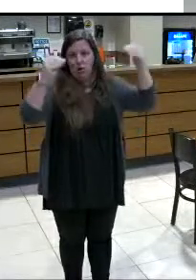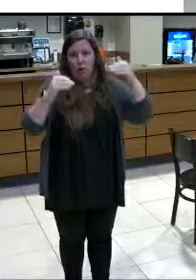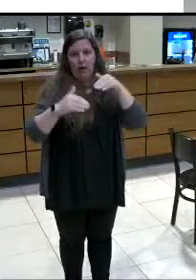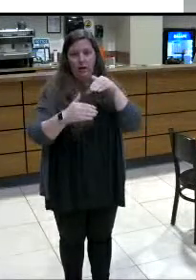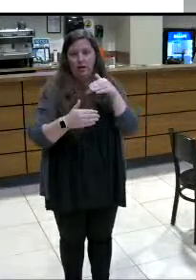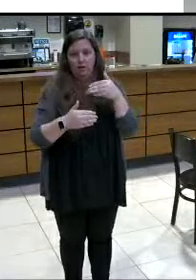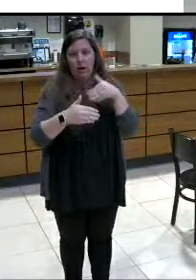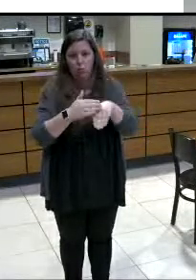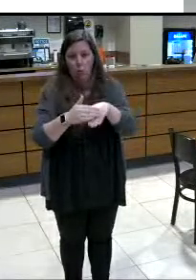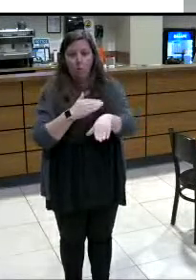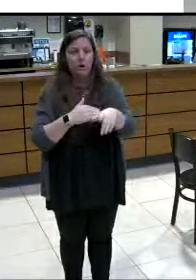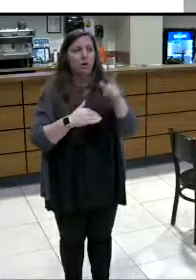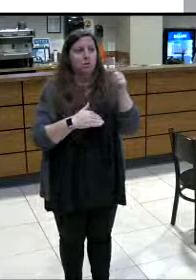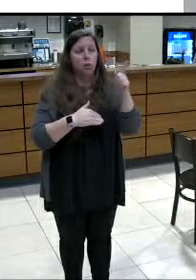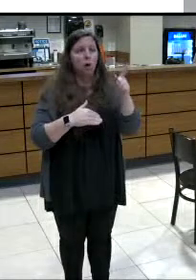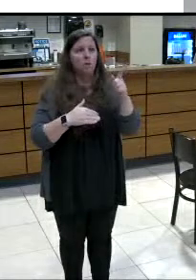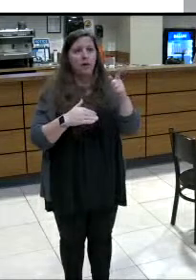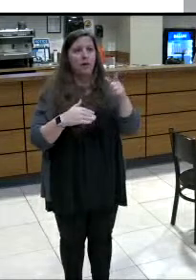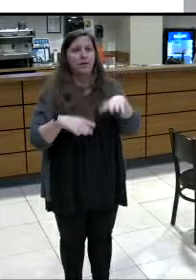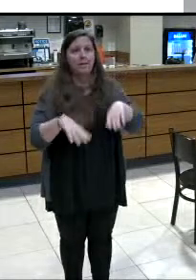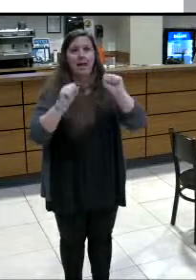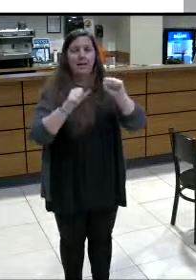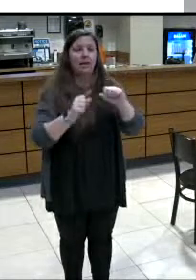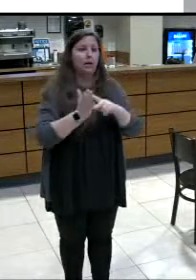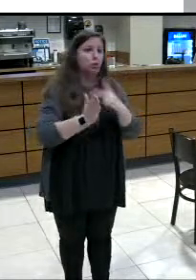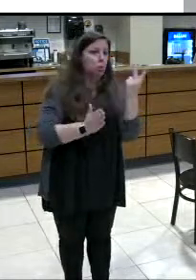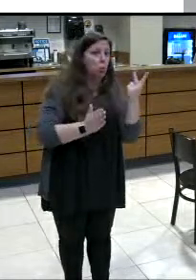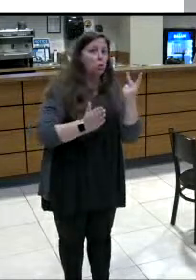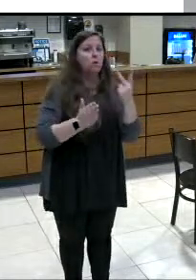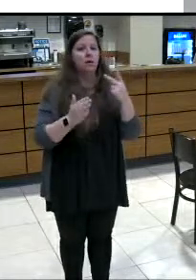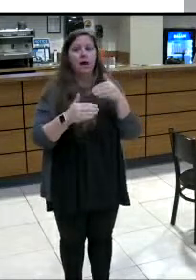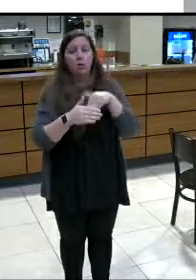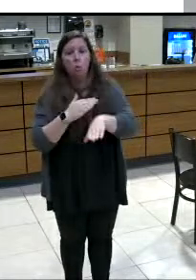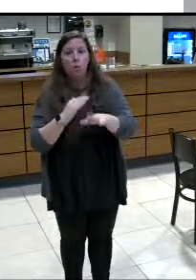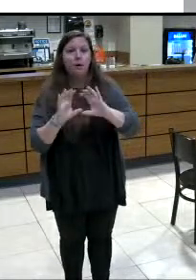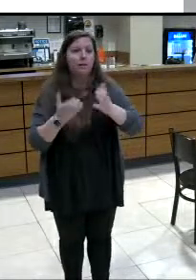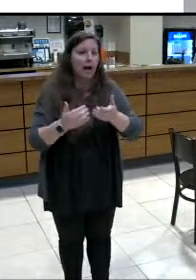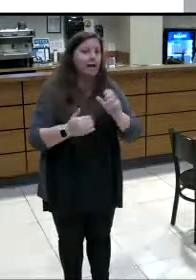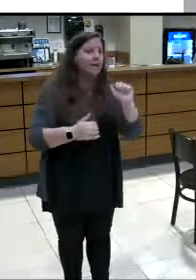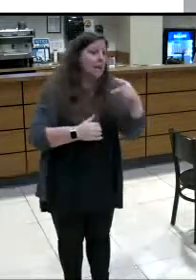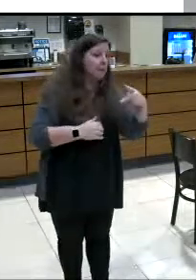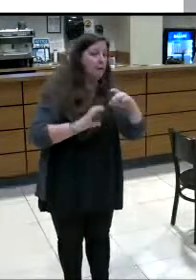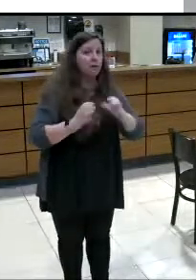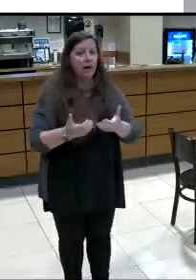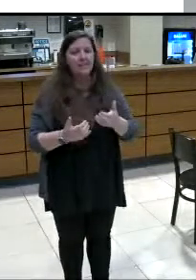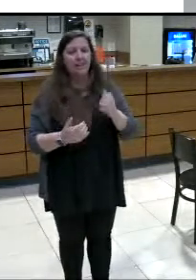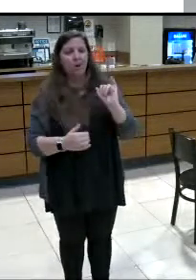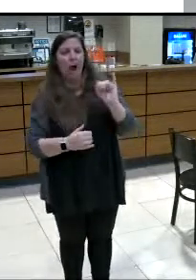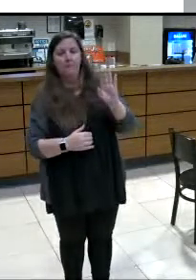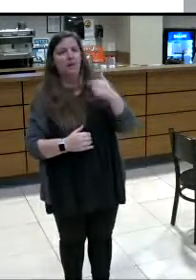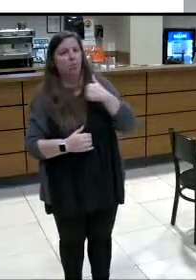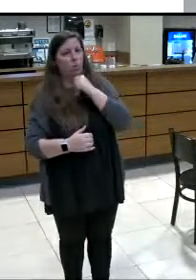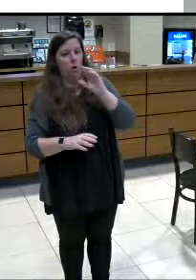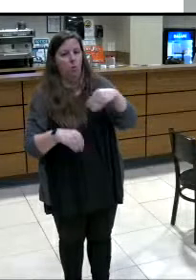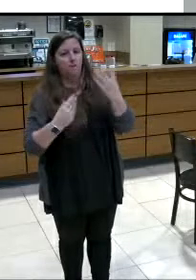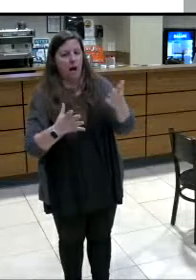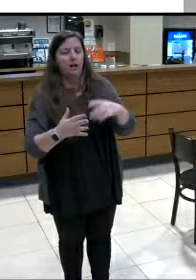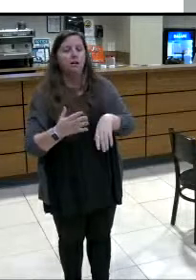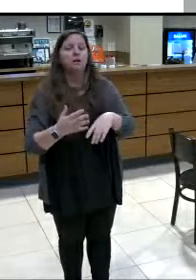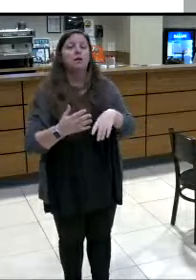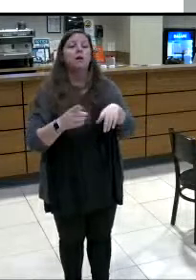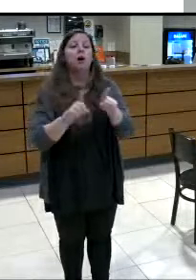at least one of these, a dual enrollment class, an AP class, and we don't provide IB courses. The other thing